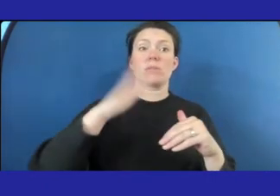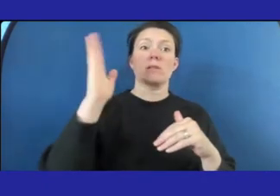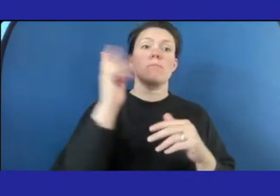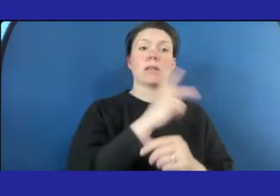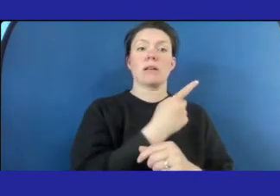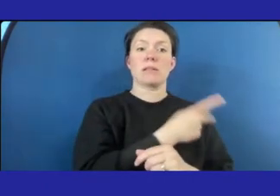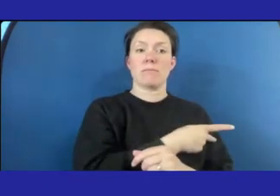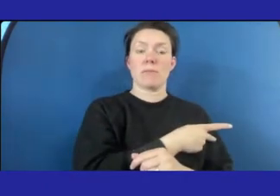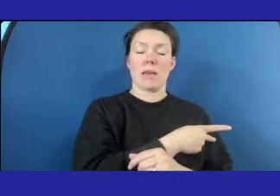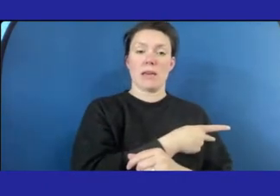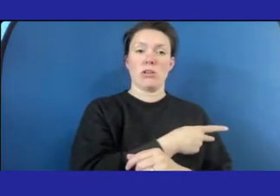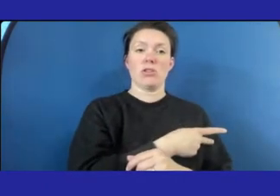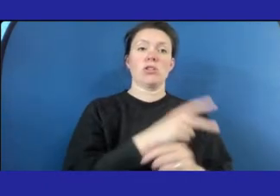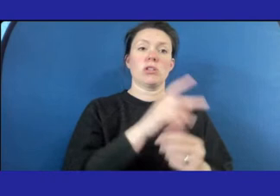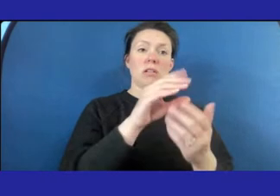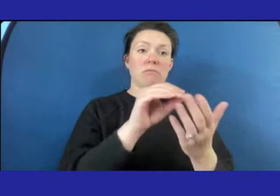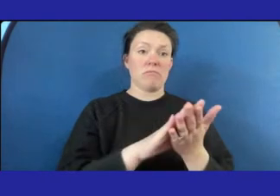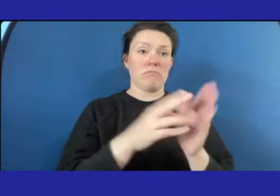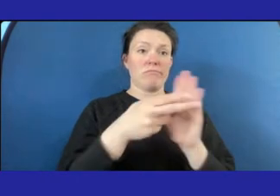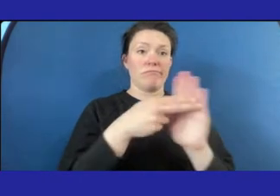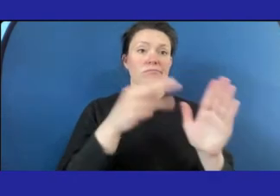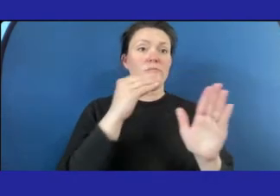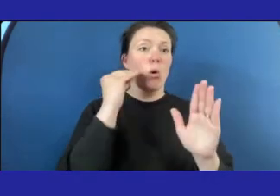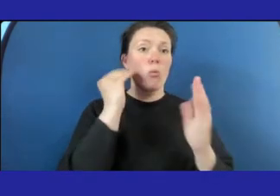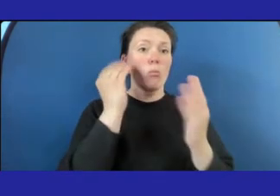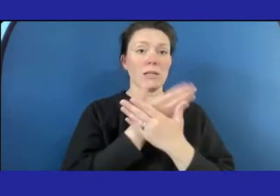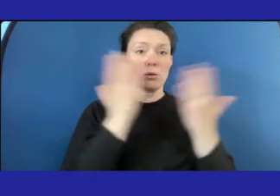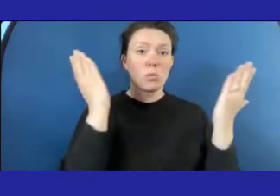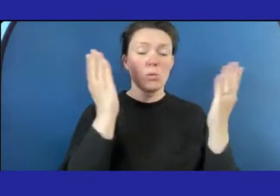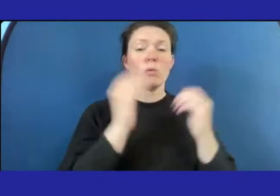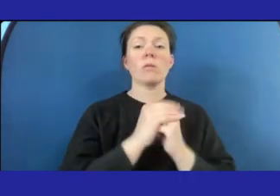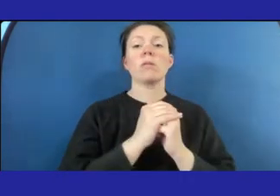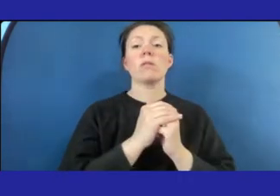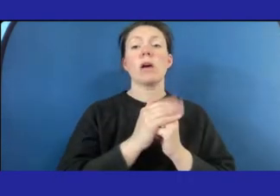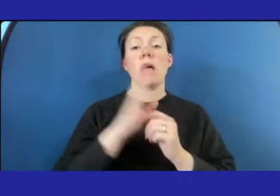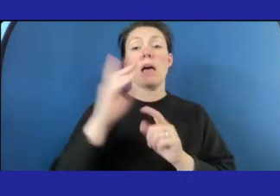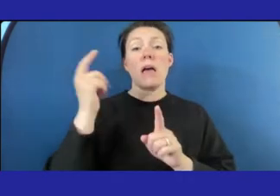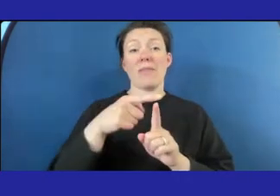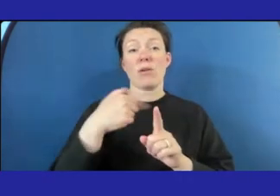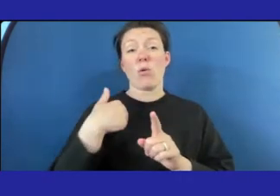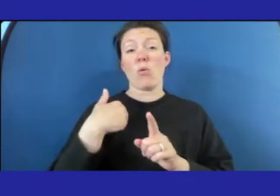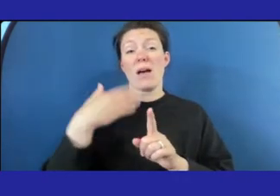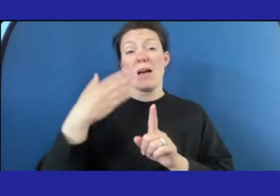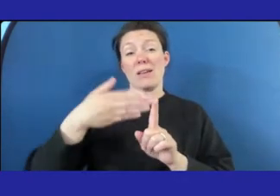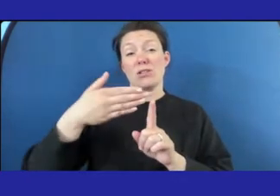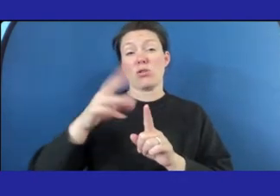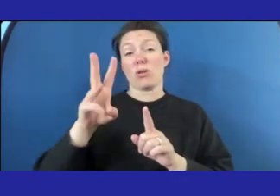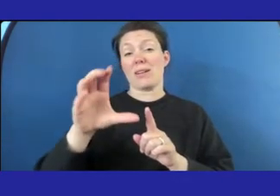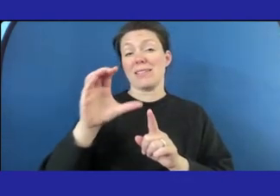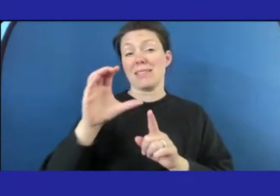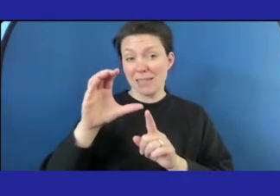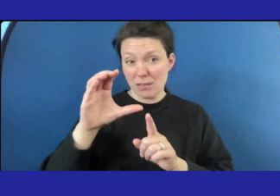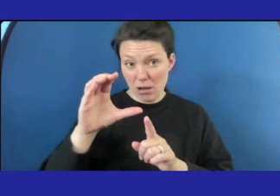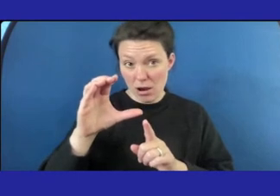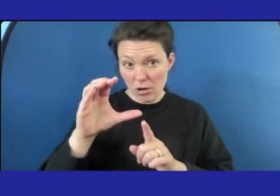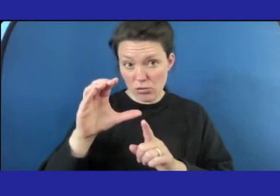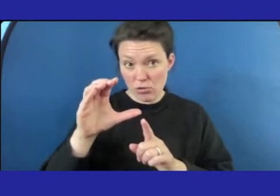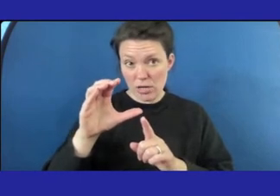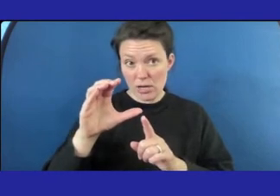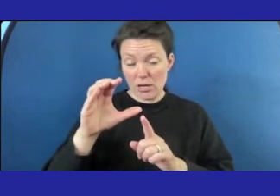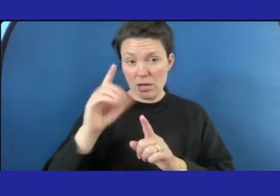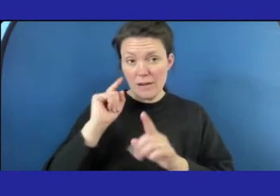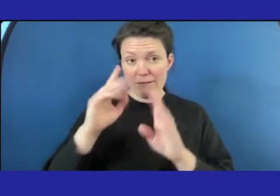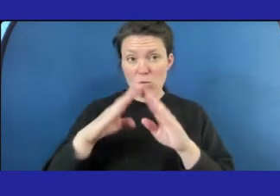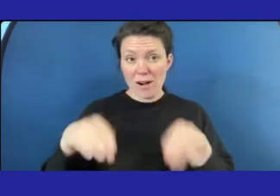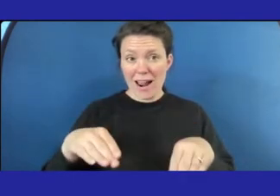patients documented as homeless right. and a goal of targeting 600 people per year for our housing navigator. Exactly. So we just,